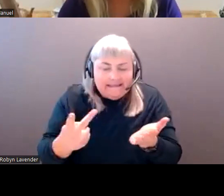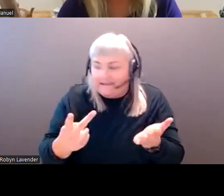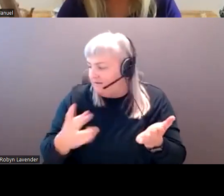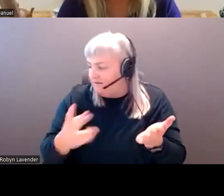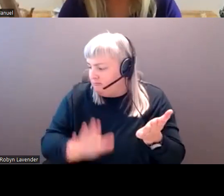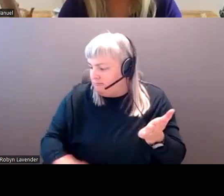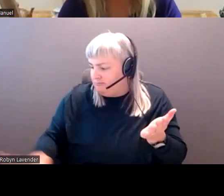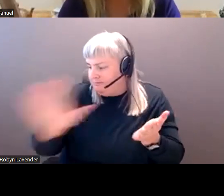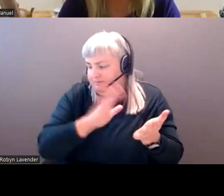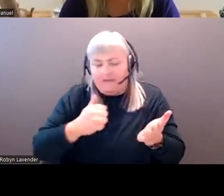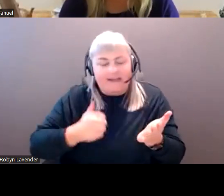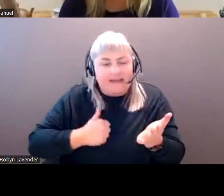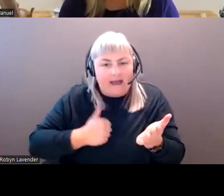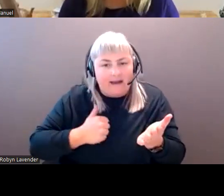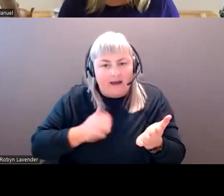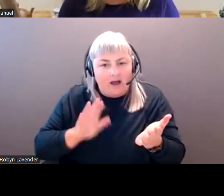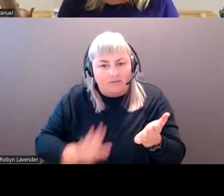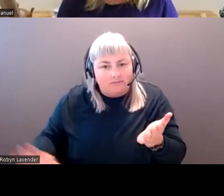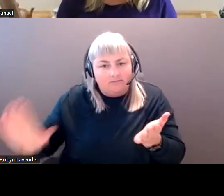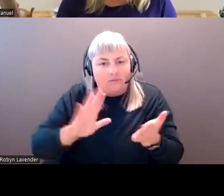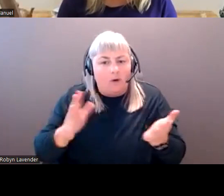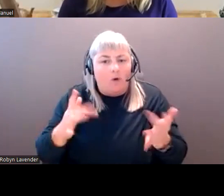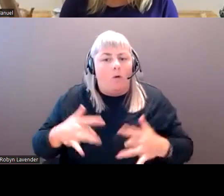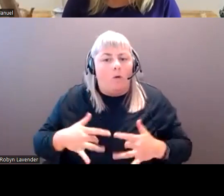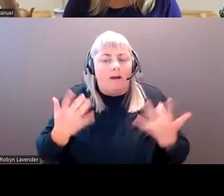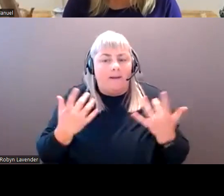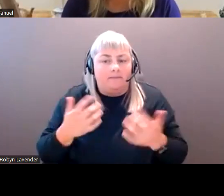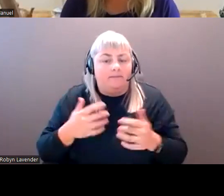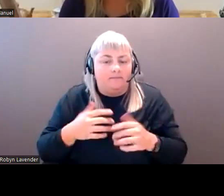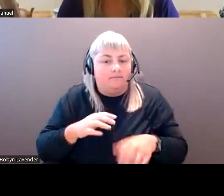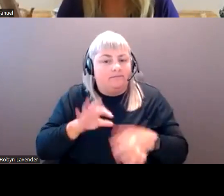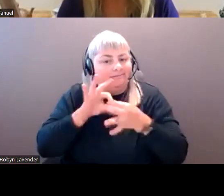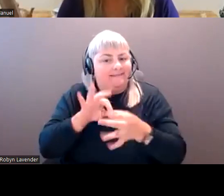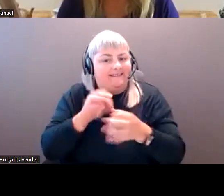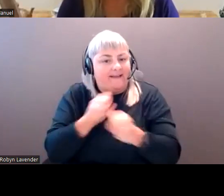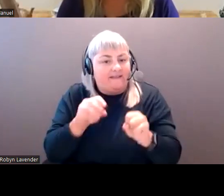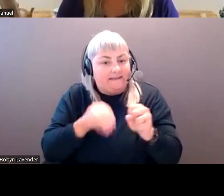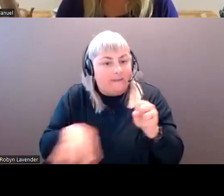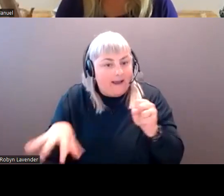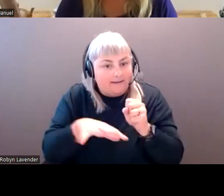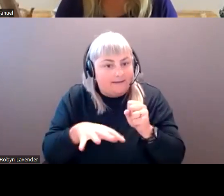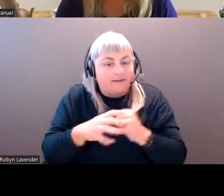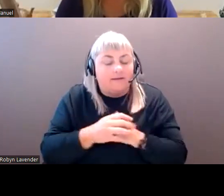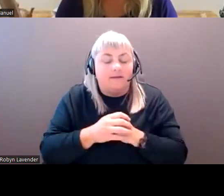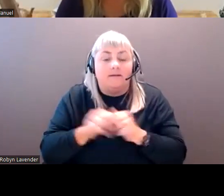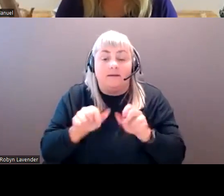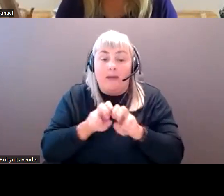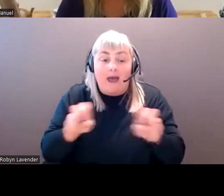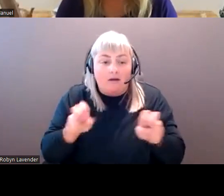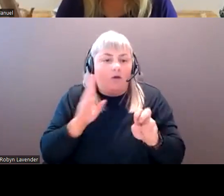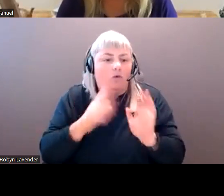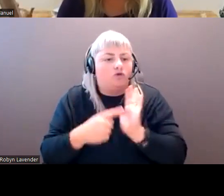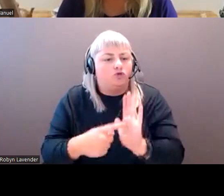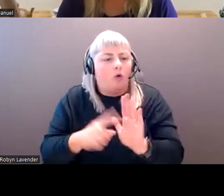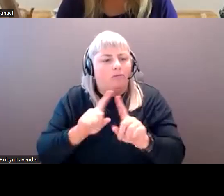based on the different safe spaces that we're aware of. So this panel is really going to give you a sense of some of the different models that exist,